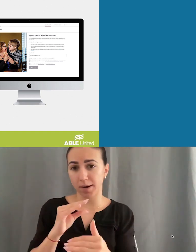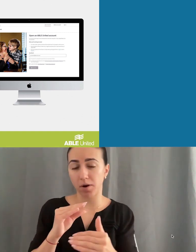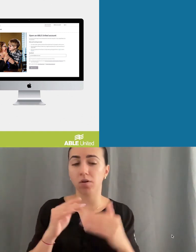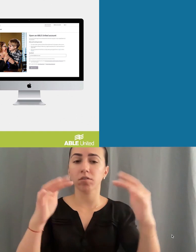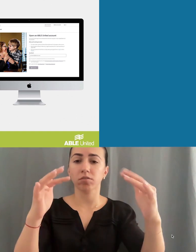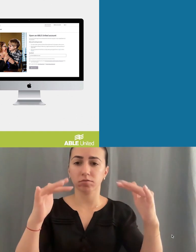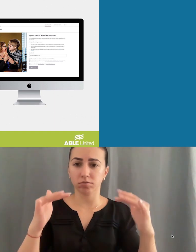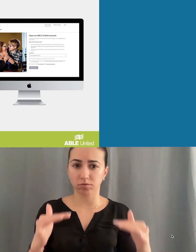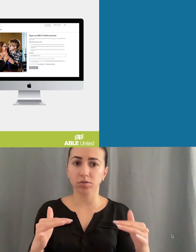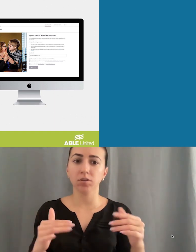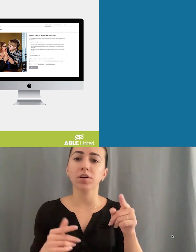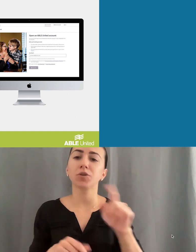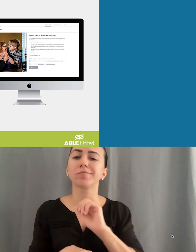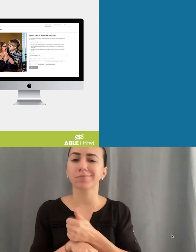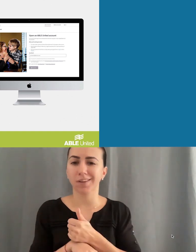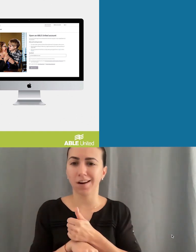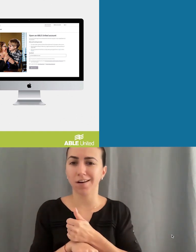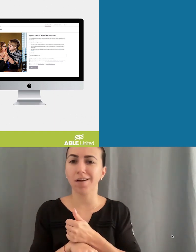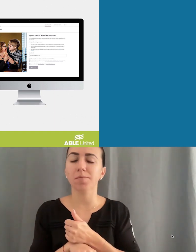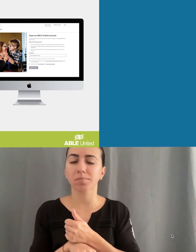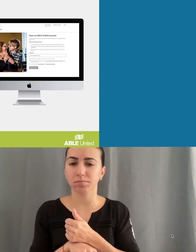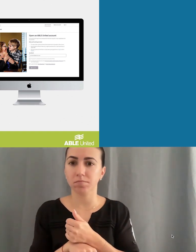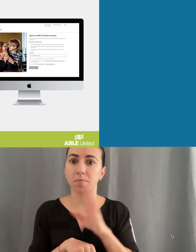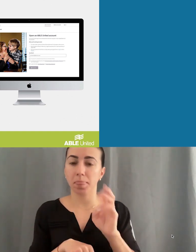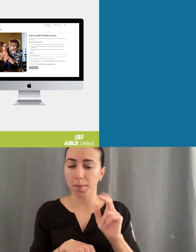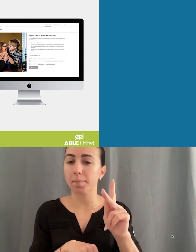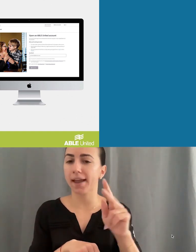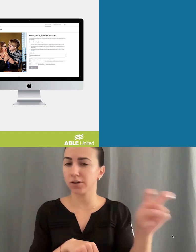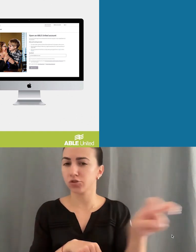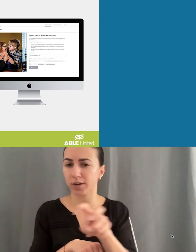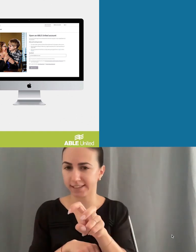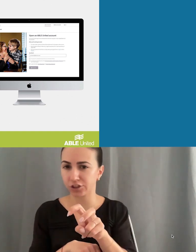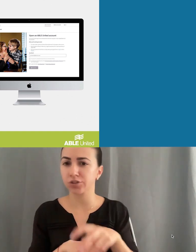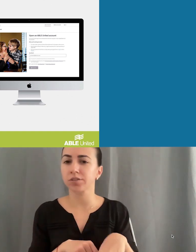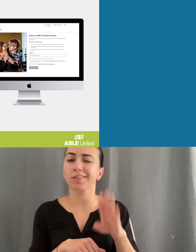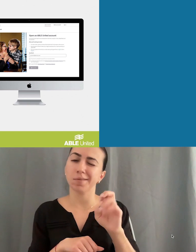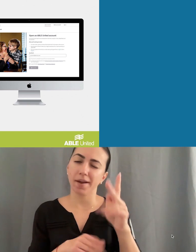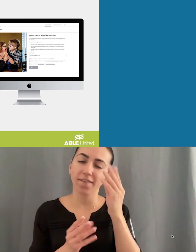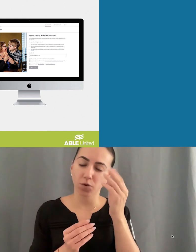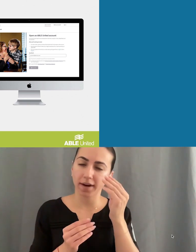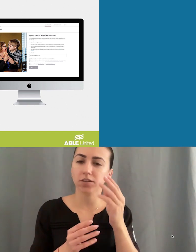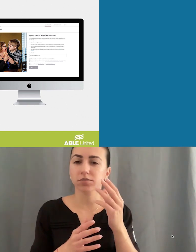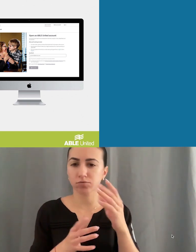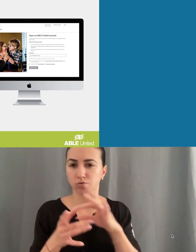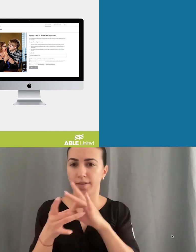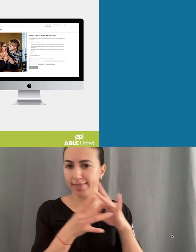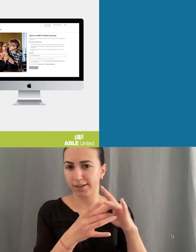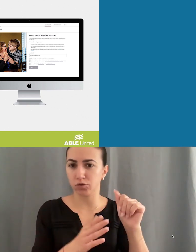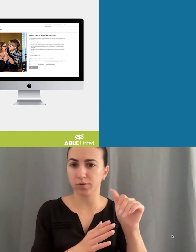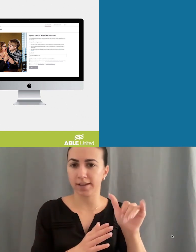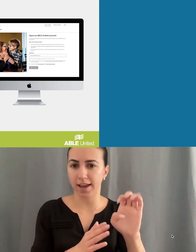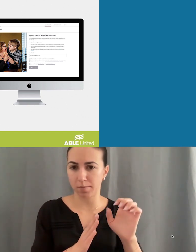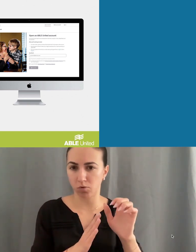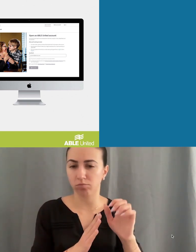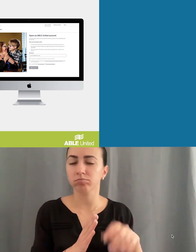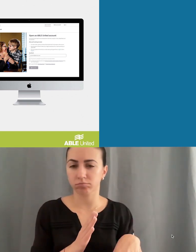into the part where you're setting up the actual bank transactions and banking information tied to the ABLE account. And